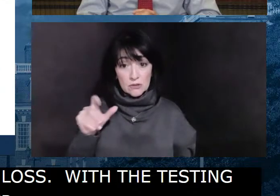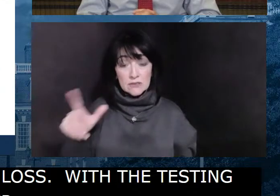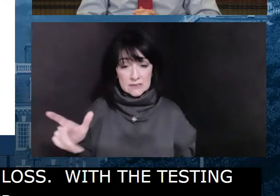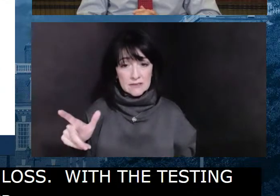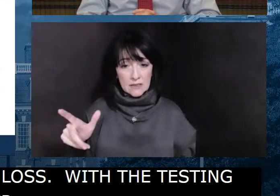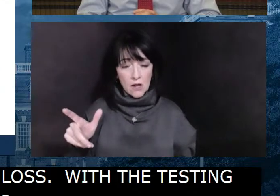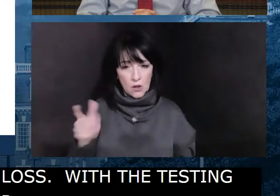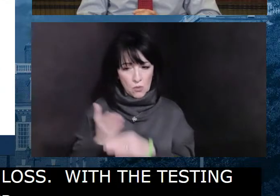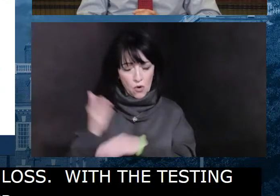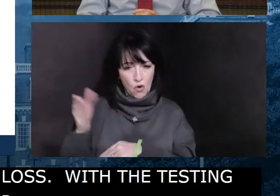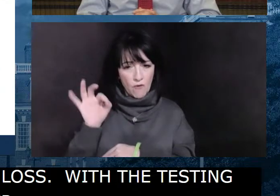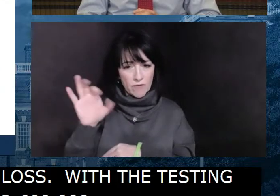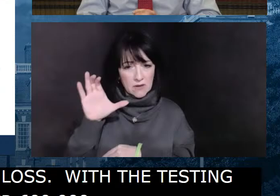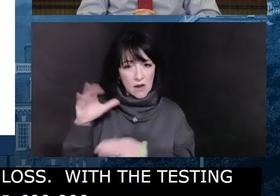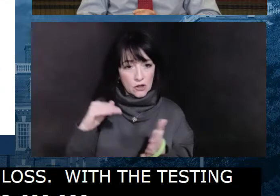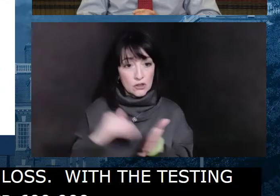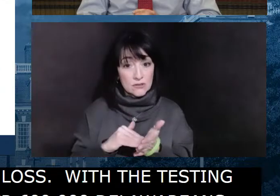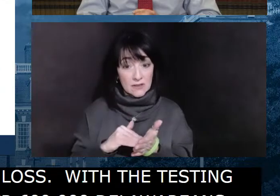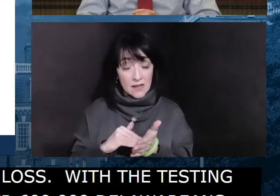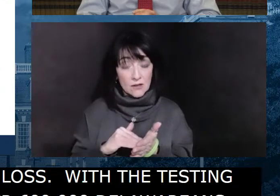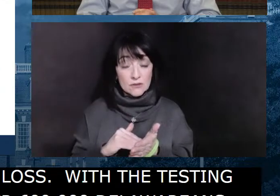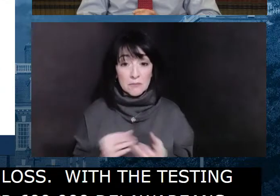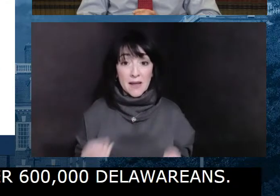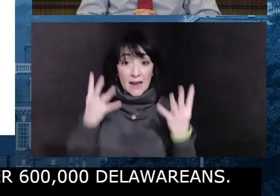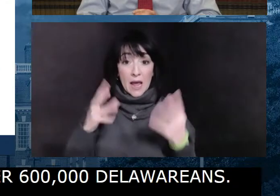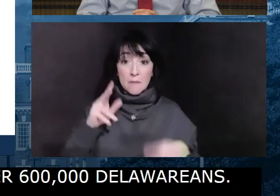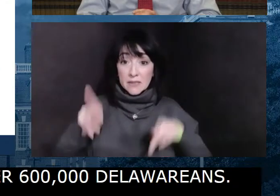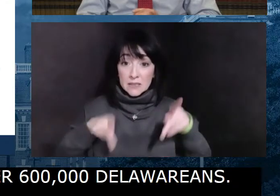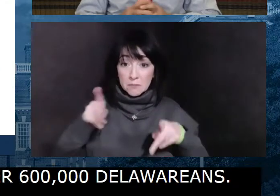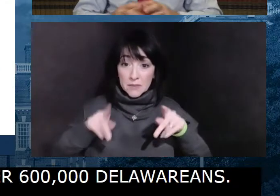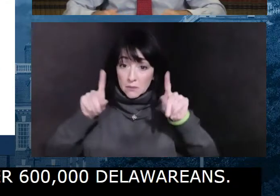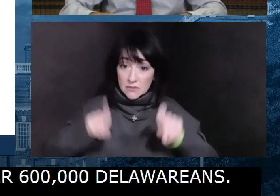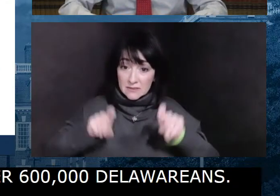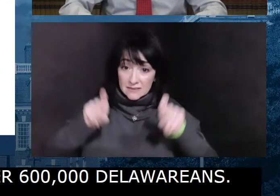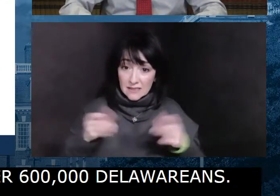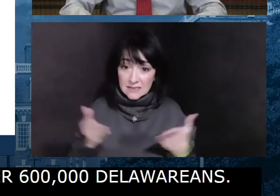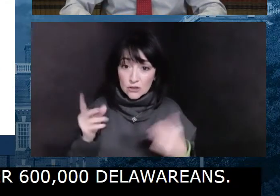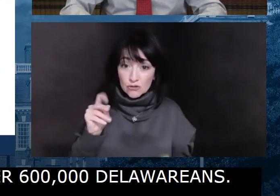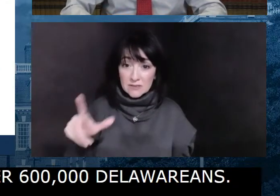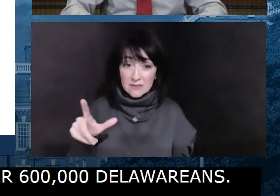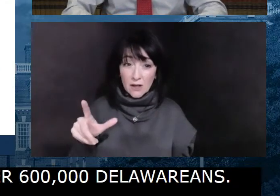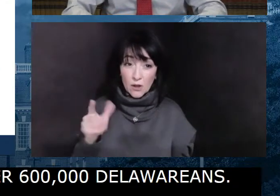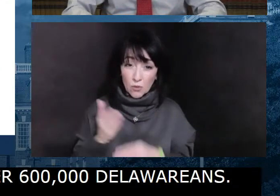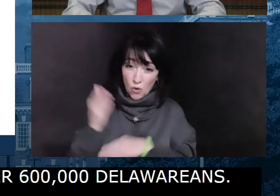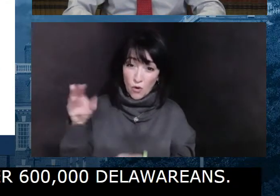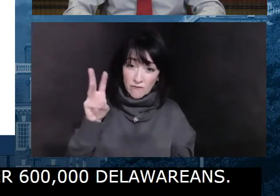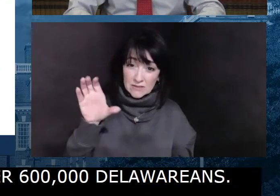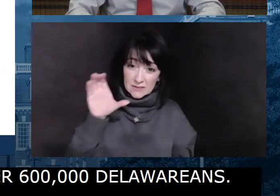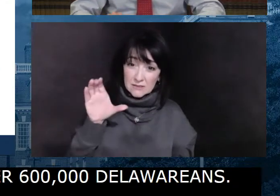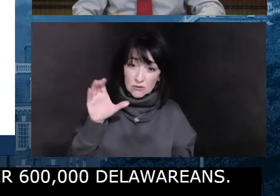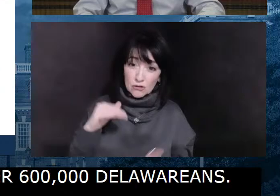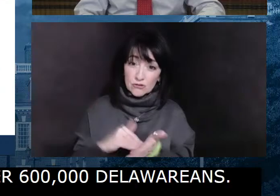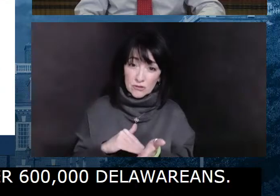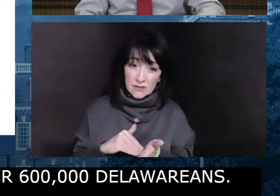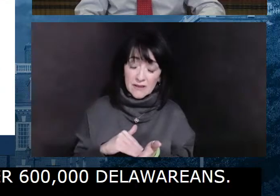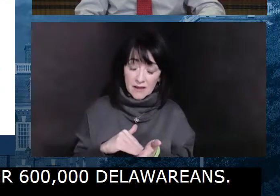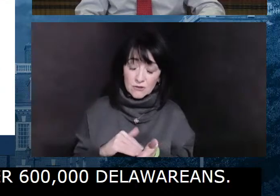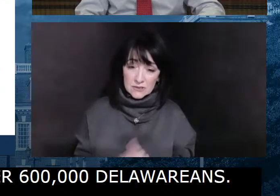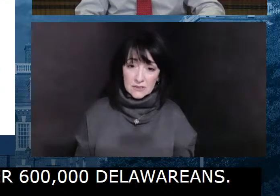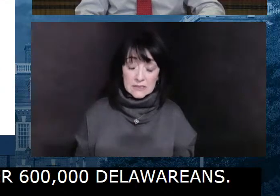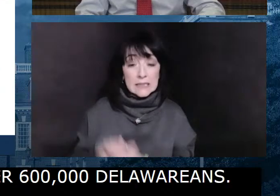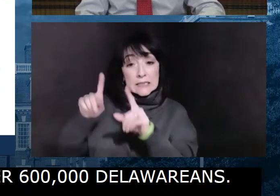and we've tested close to that number. And certainly the number of tests that we've administered now